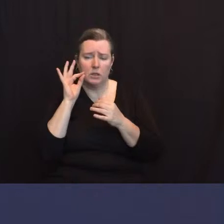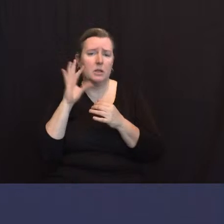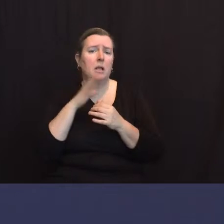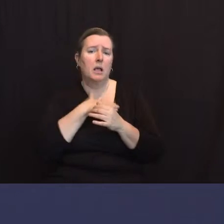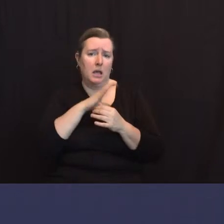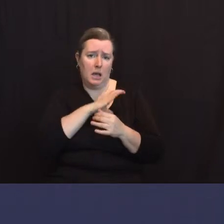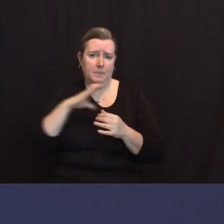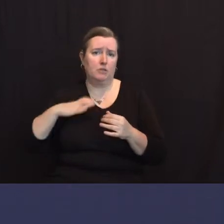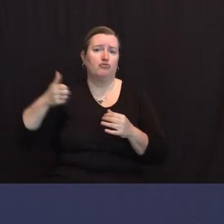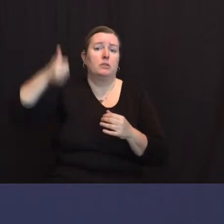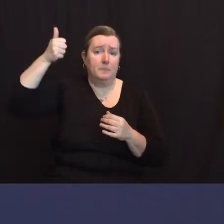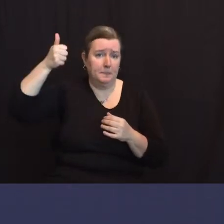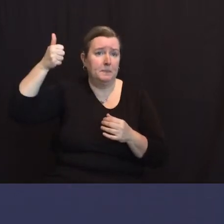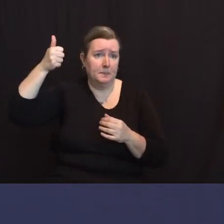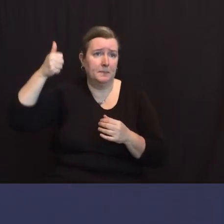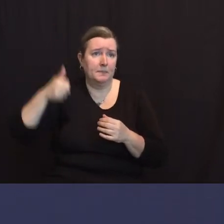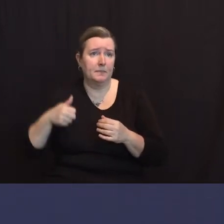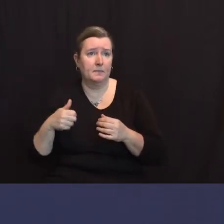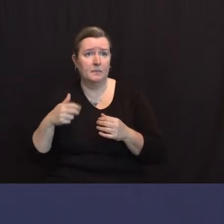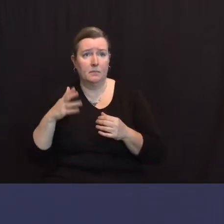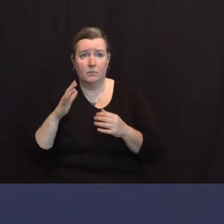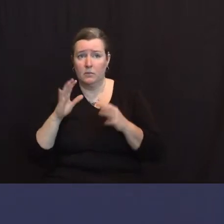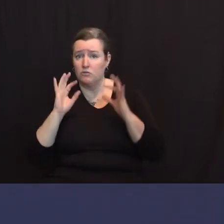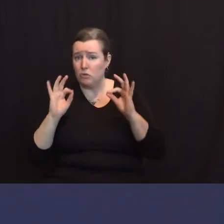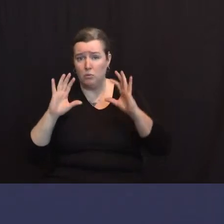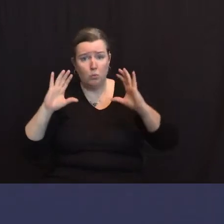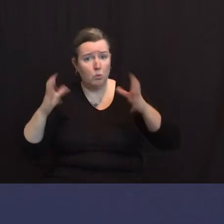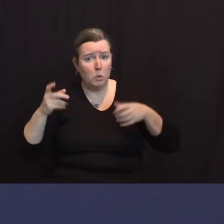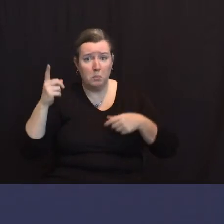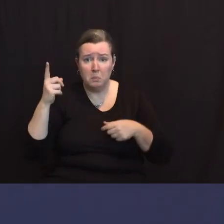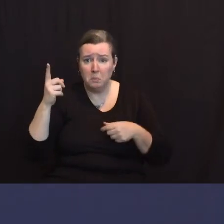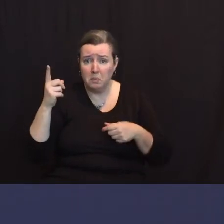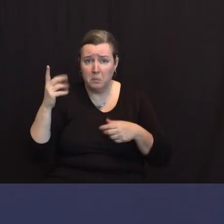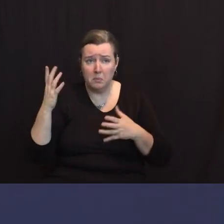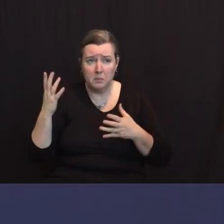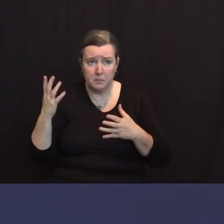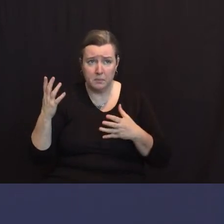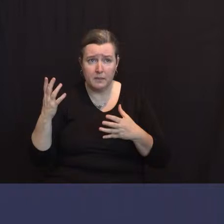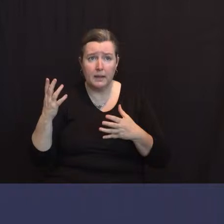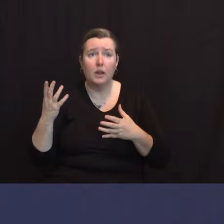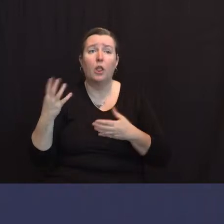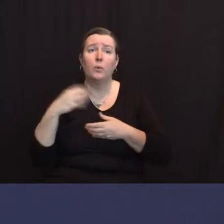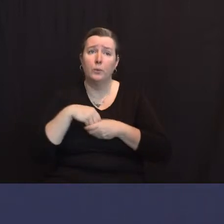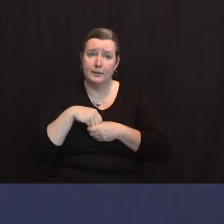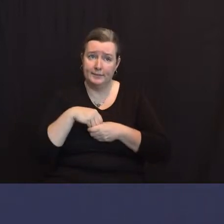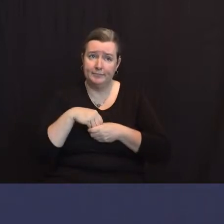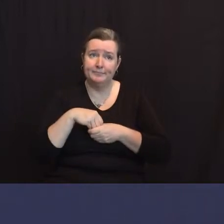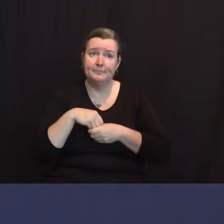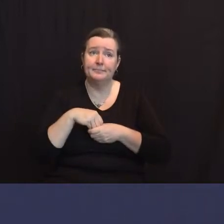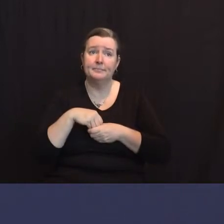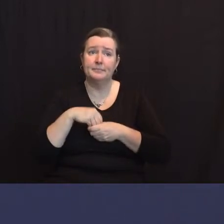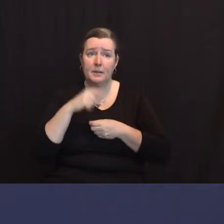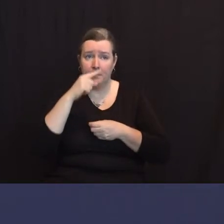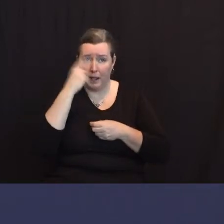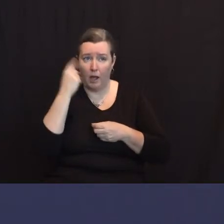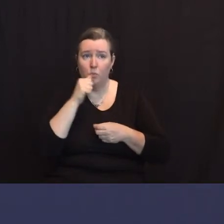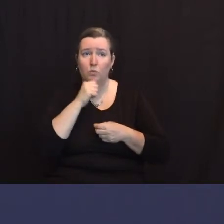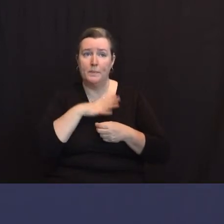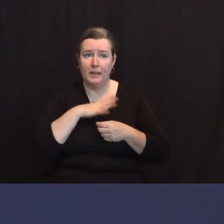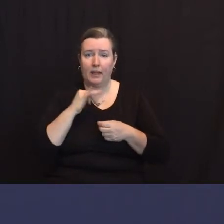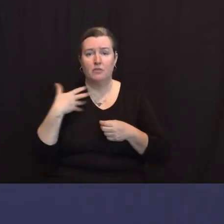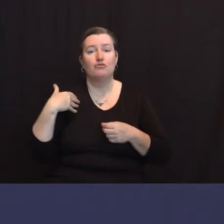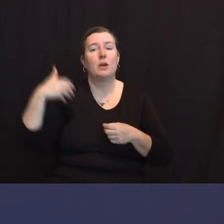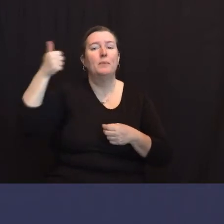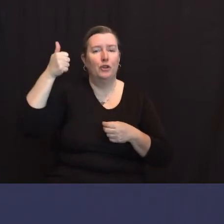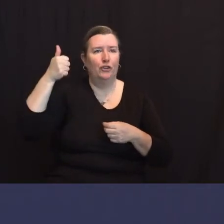group that have been put forward, including an African-American woman as its chair. And she is I know her well because